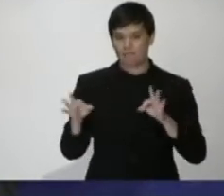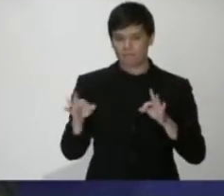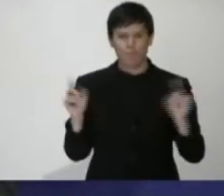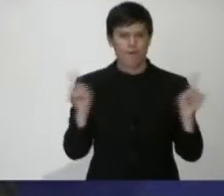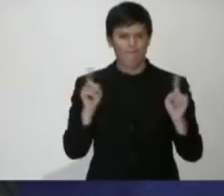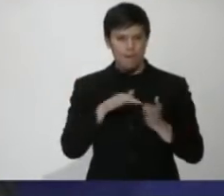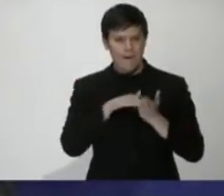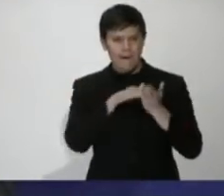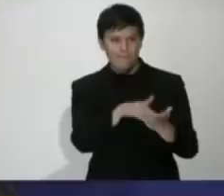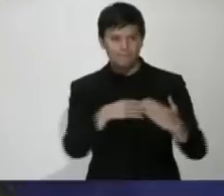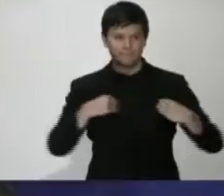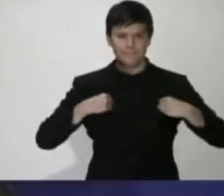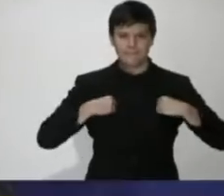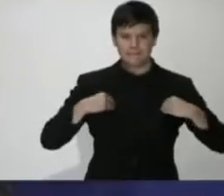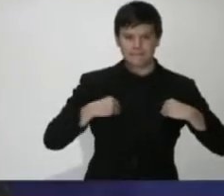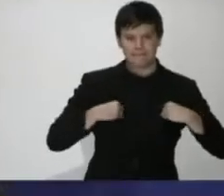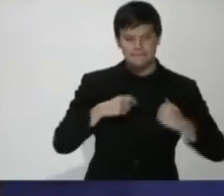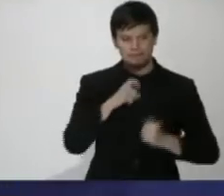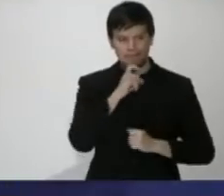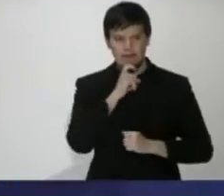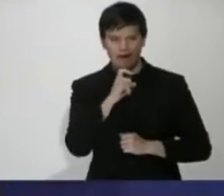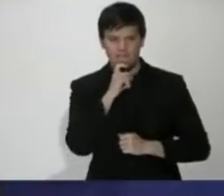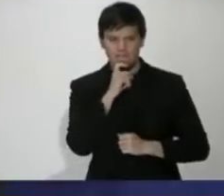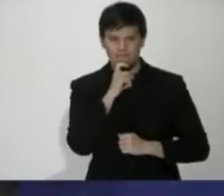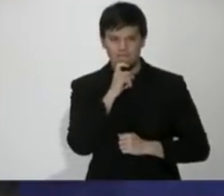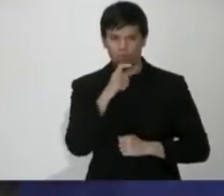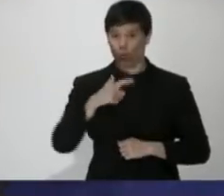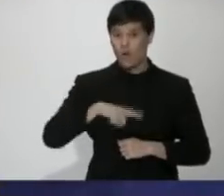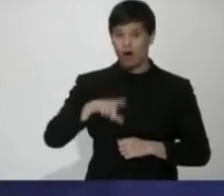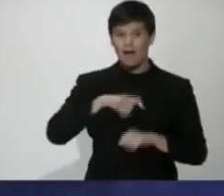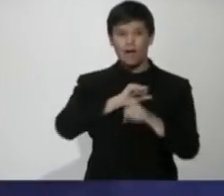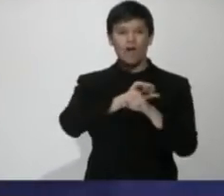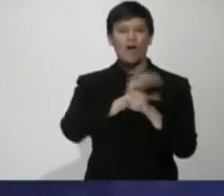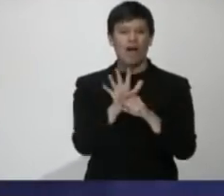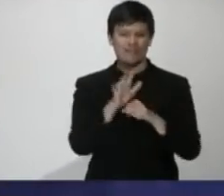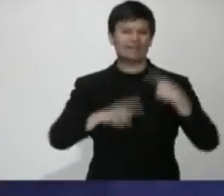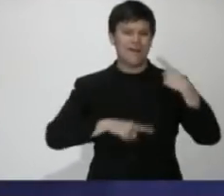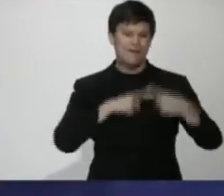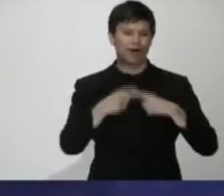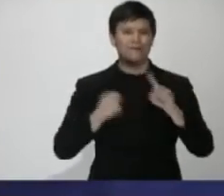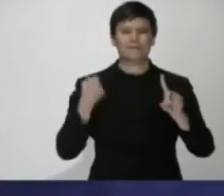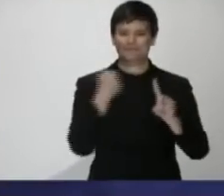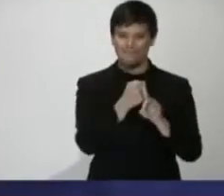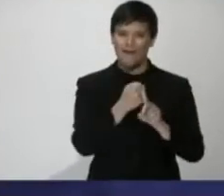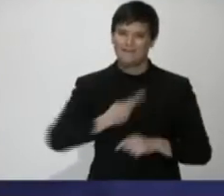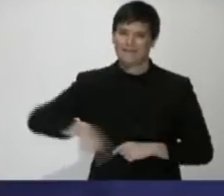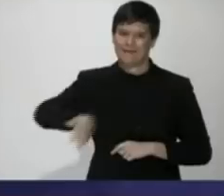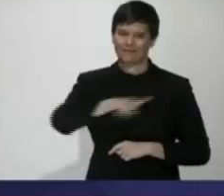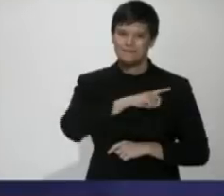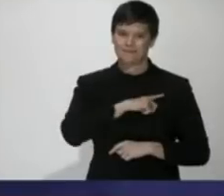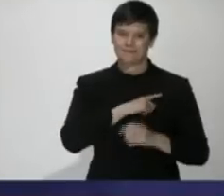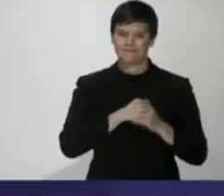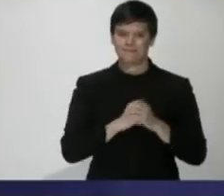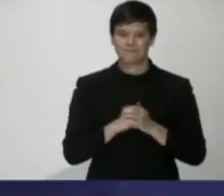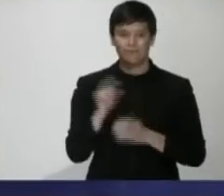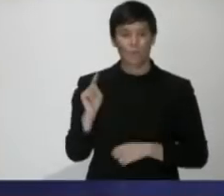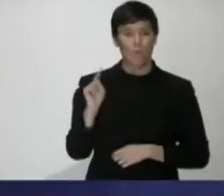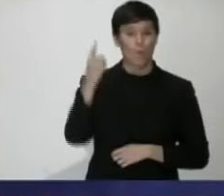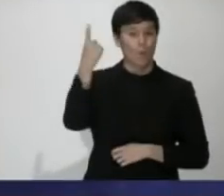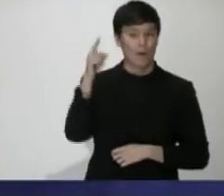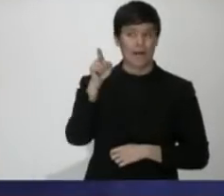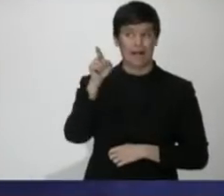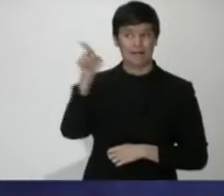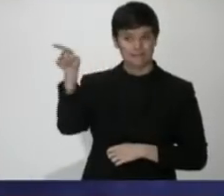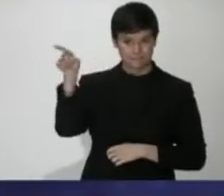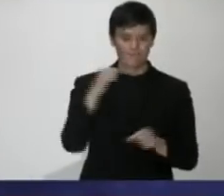together works to contain the latest COVID-19 outbreak. As I said last week, Auckland represents nearly 40% of